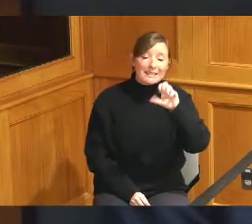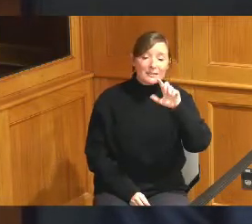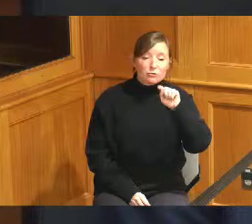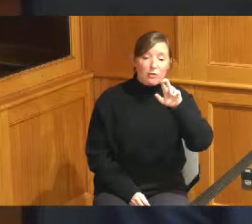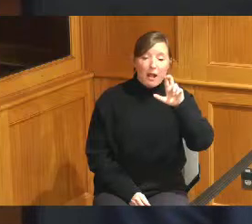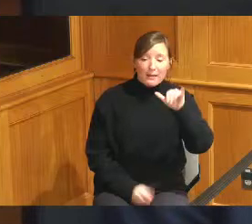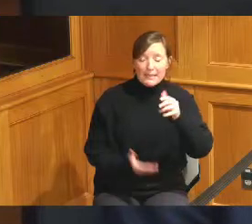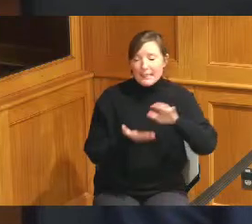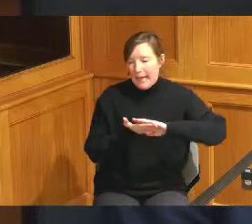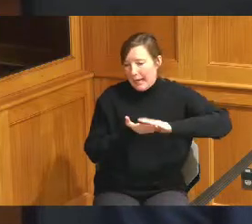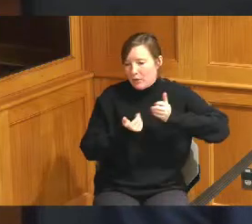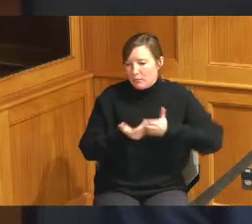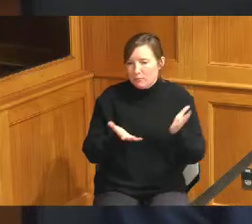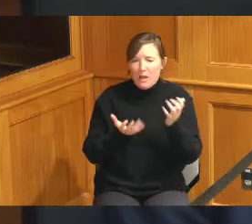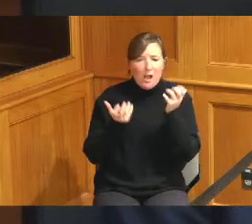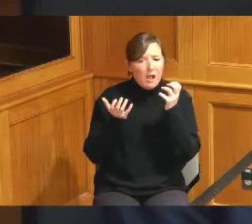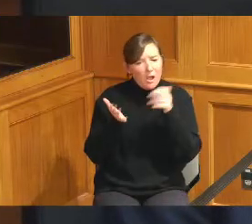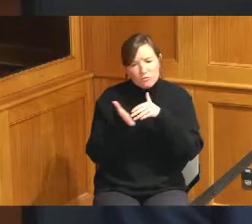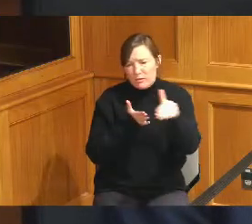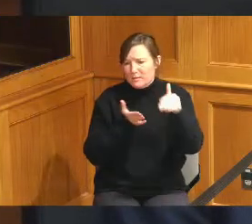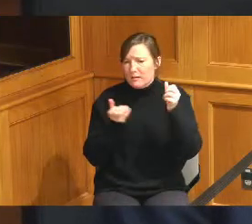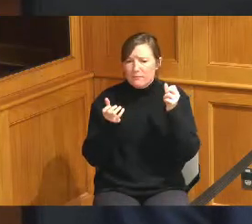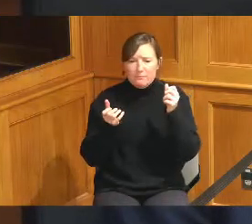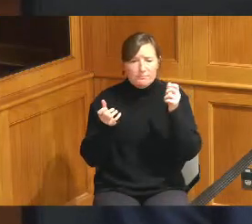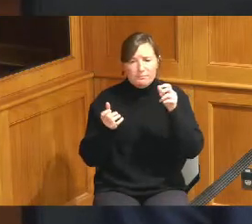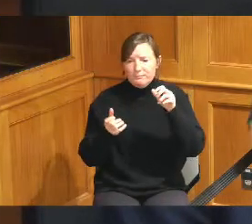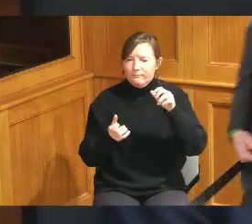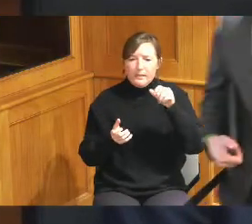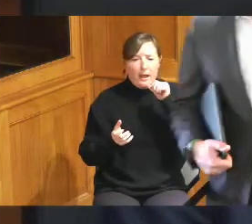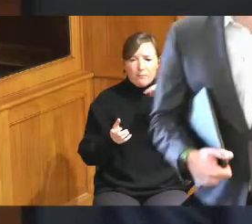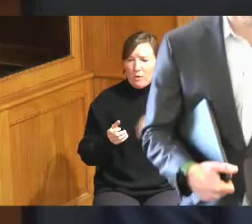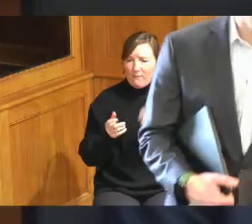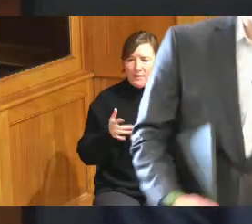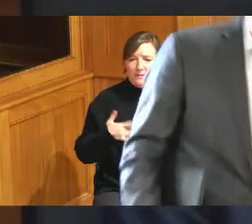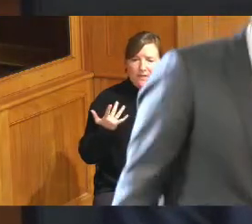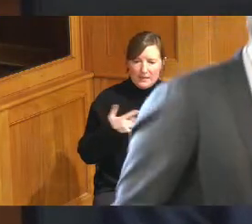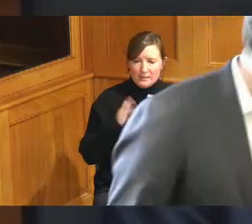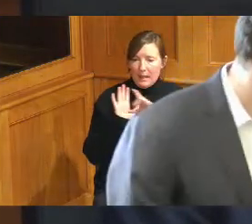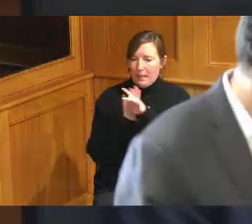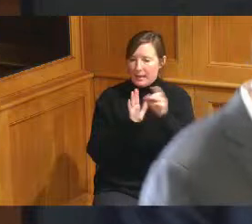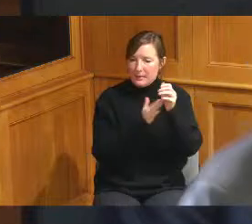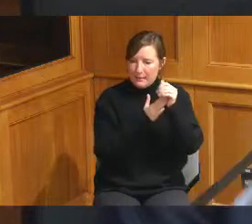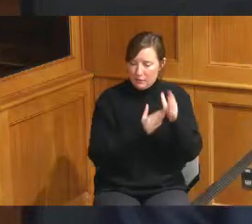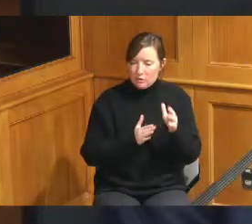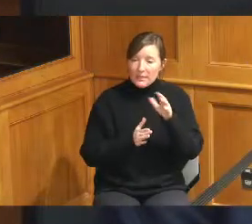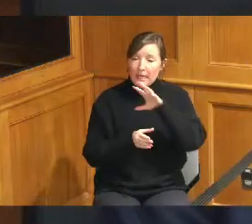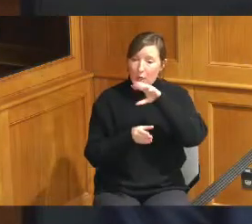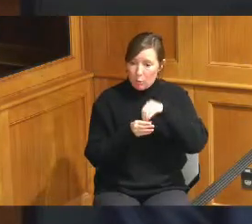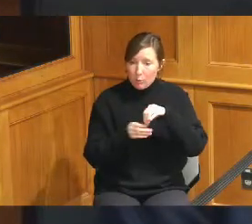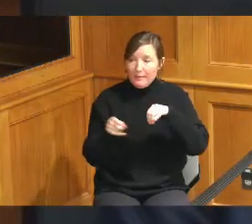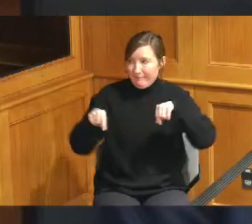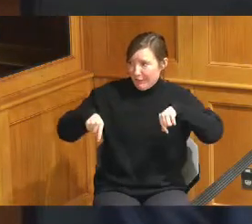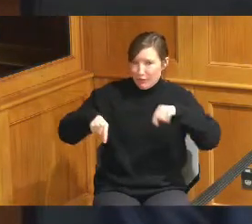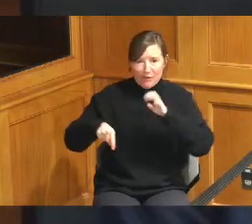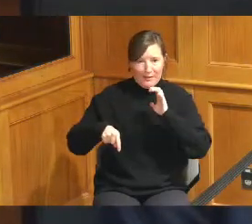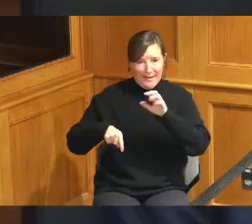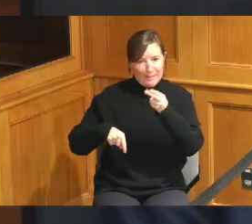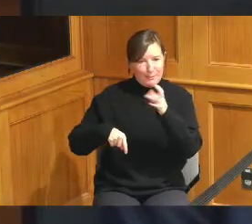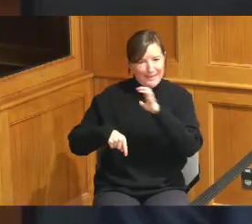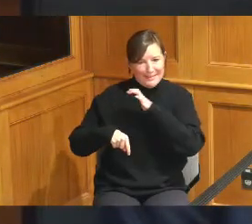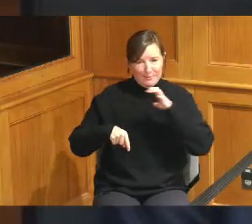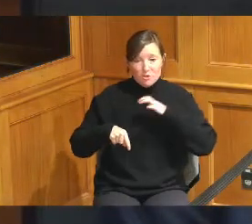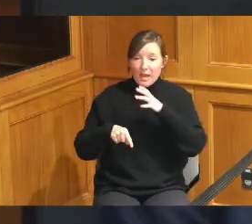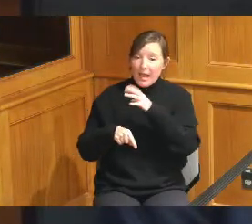and nonprofit events, professional athletes, and elected leaders, including members of the Hamilton County Commission, as well